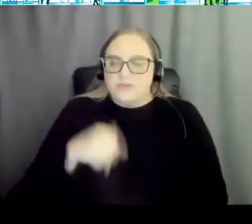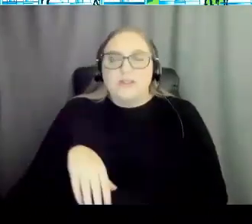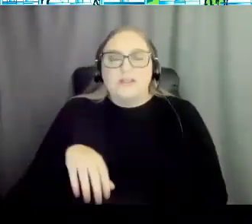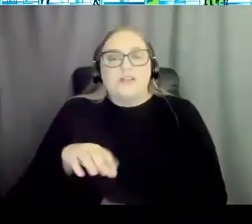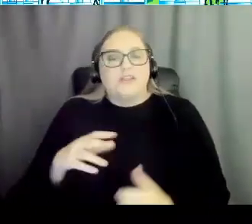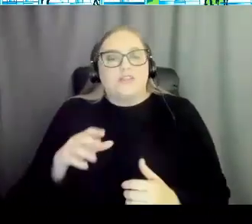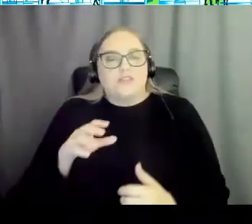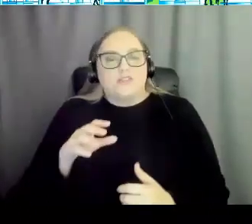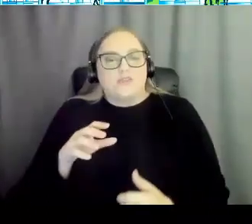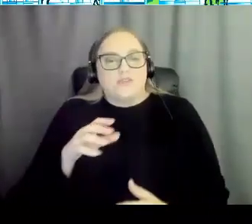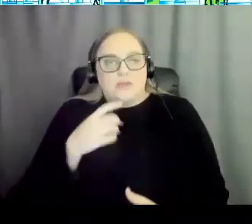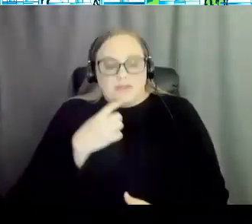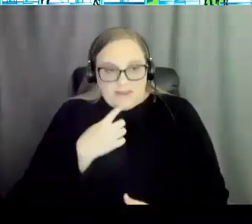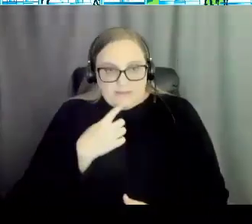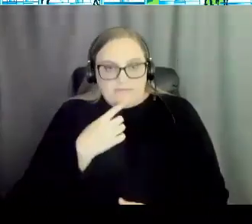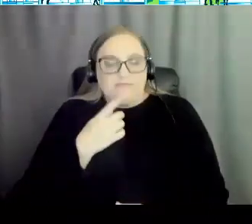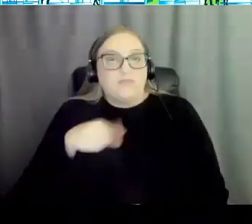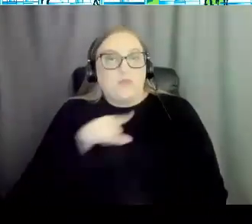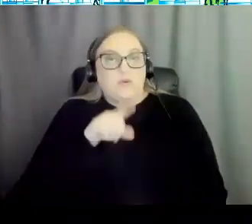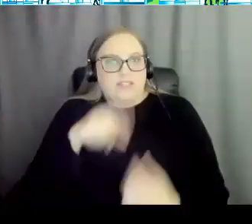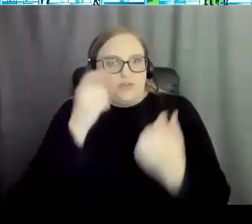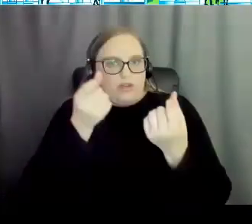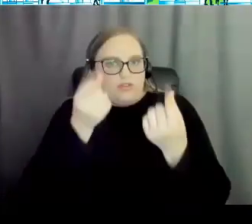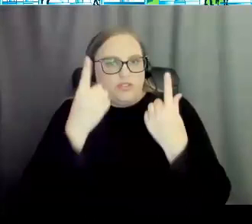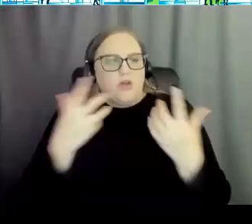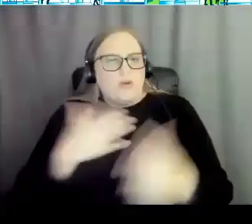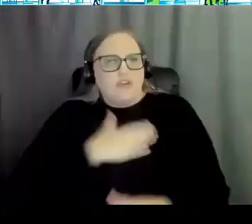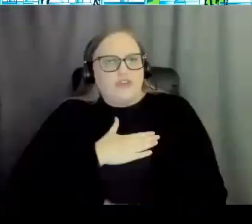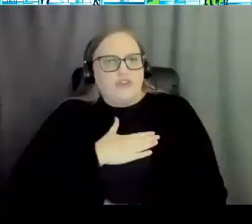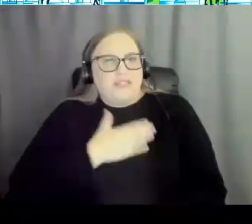be understanding what you are consenting to in